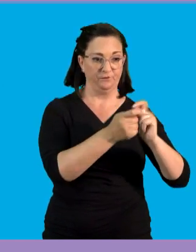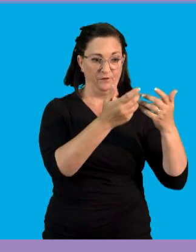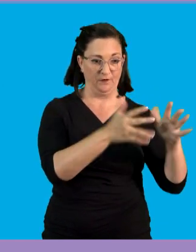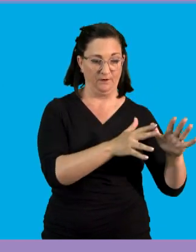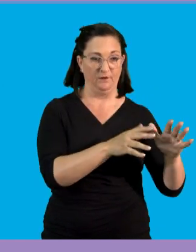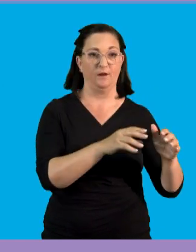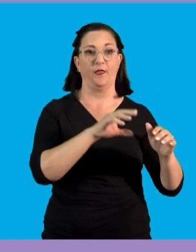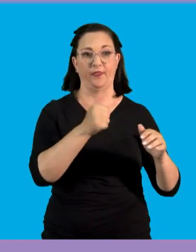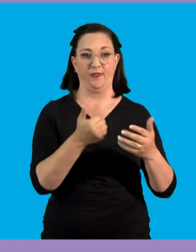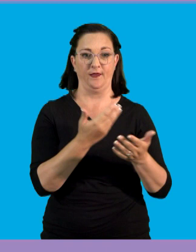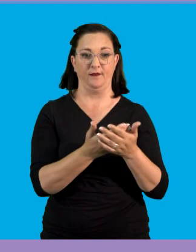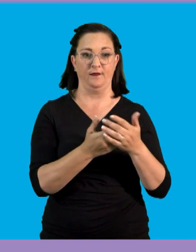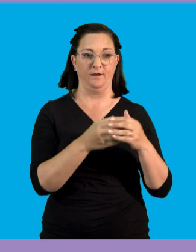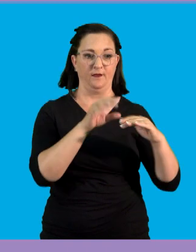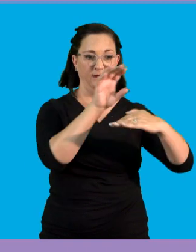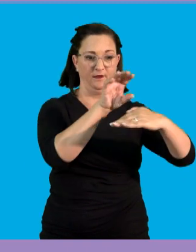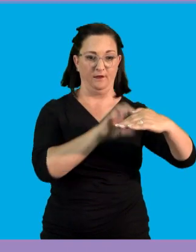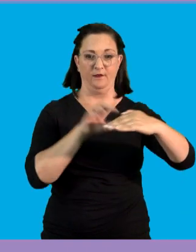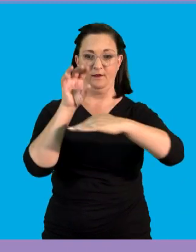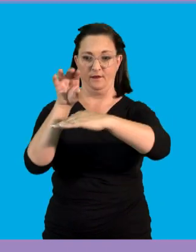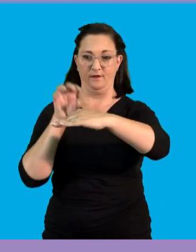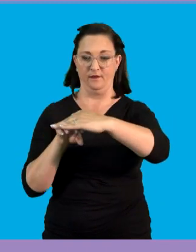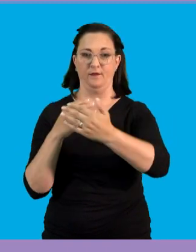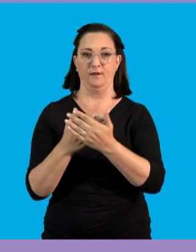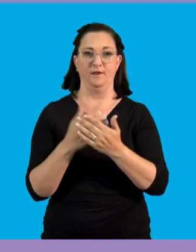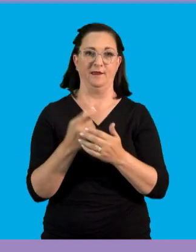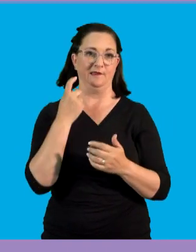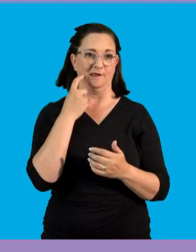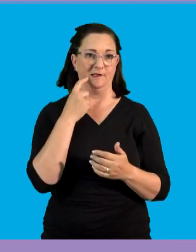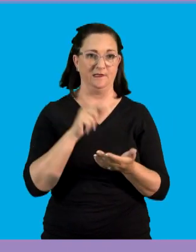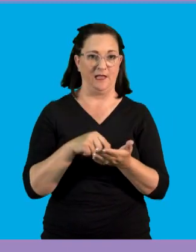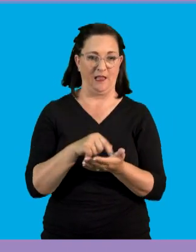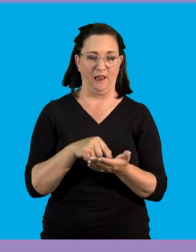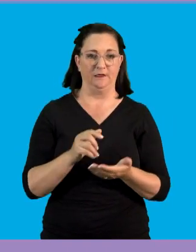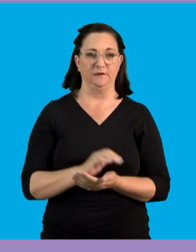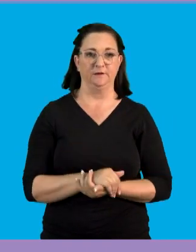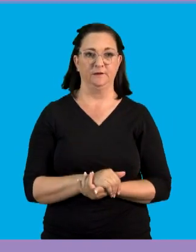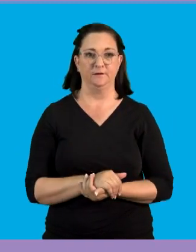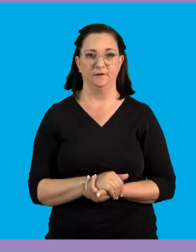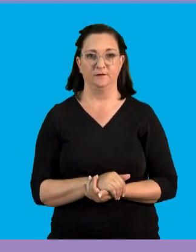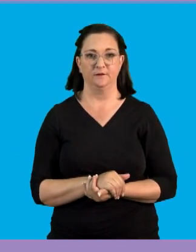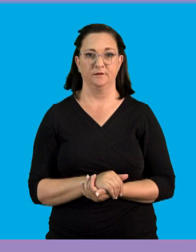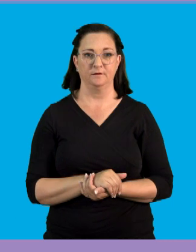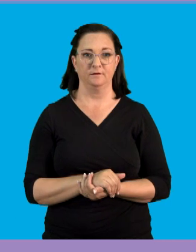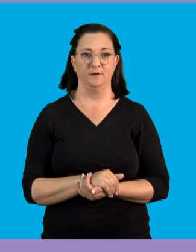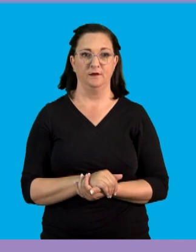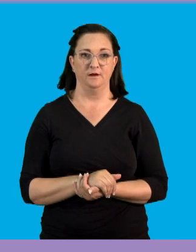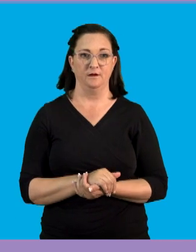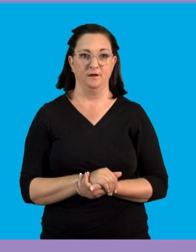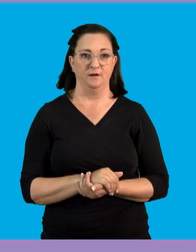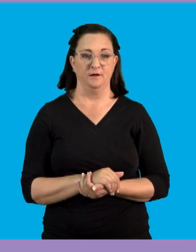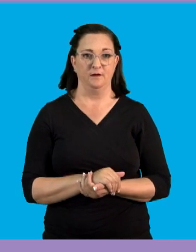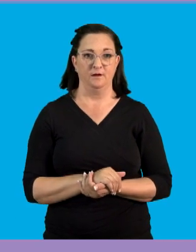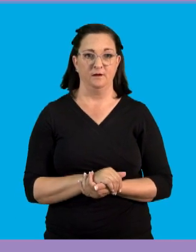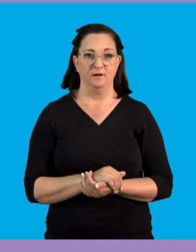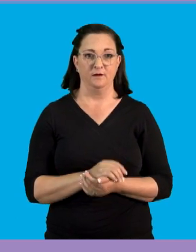to a fraction, now I have 2 fractions. And what am I going to do? I'm going to make sure that I change the